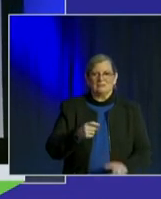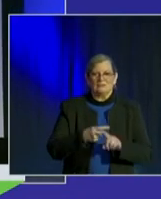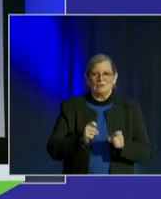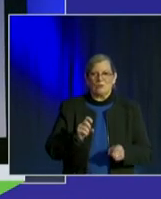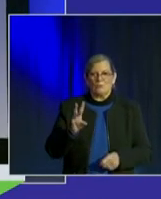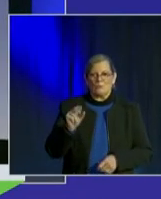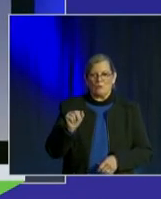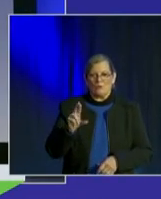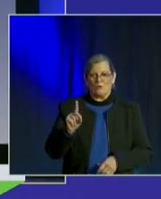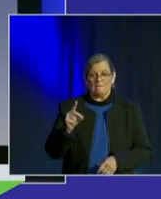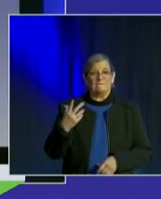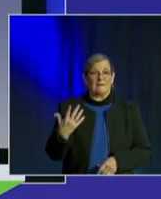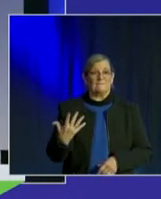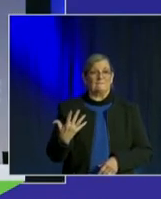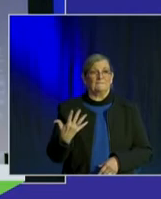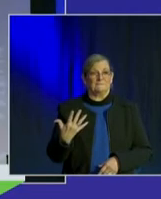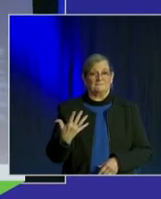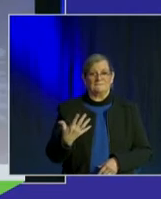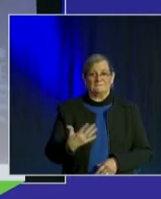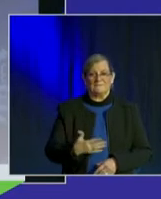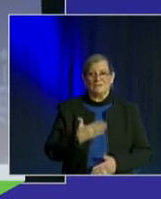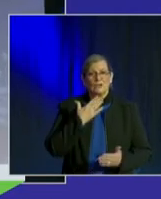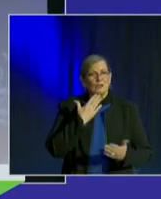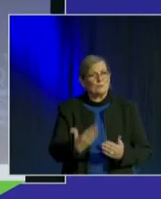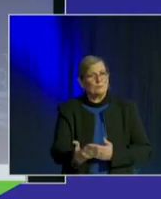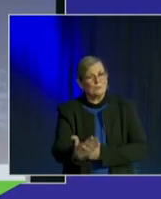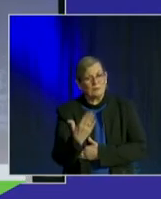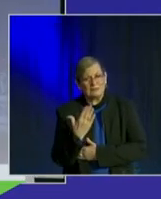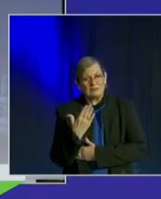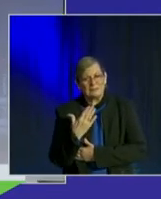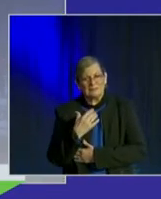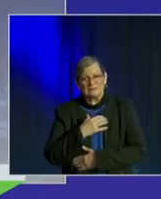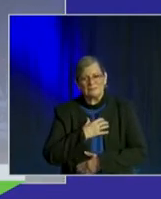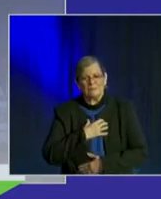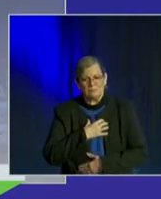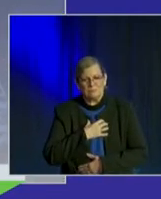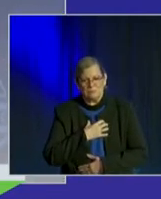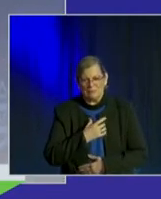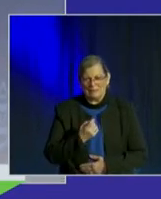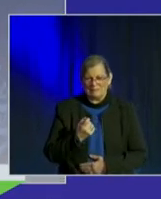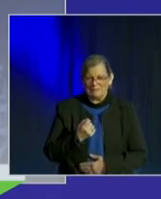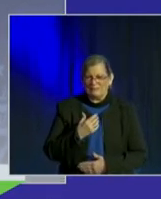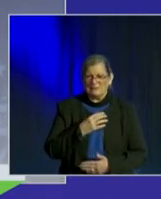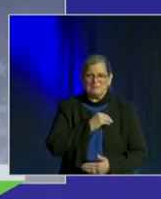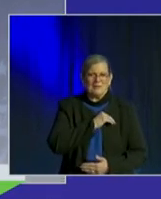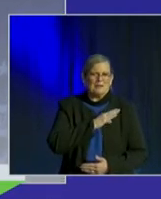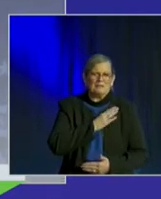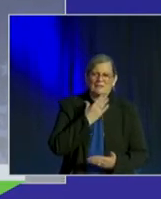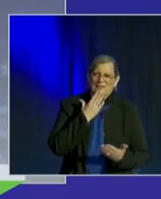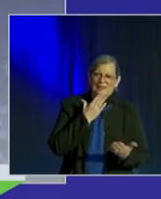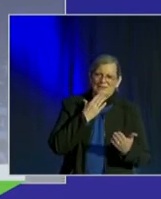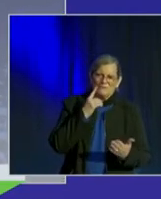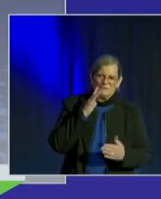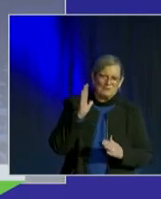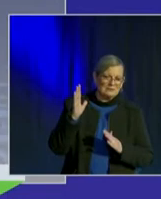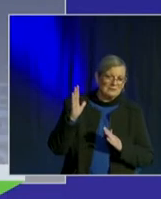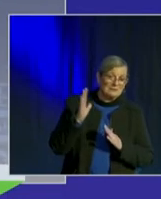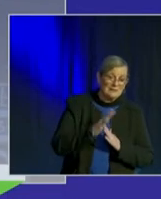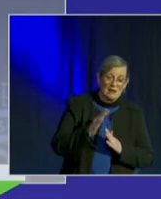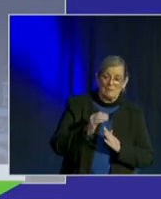Good morning. Mayor Bowser, first I want to thank you for your stellar leadership during this crisis. It has